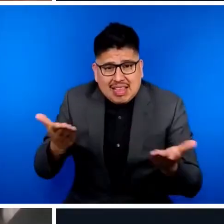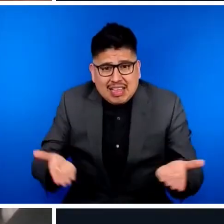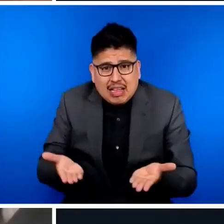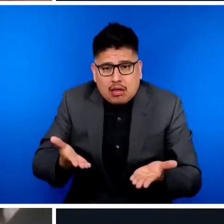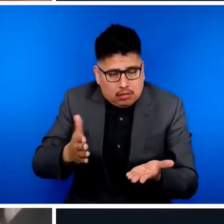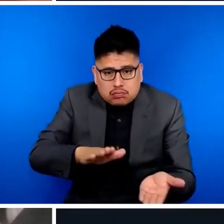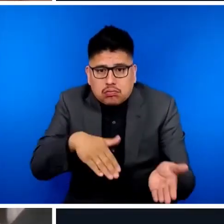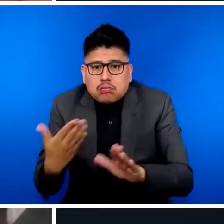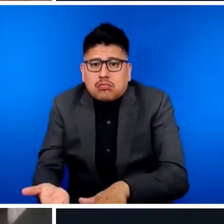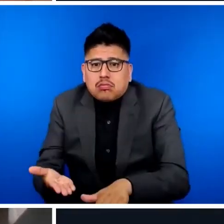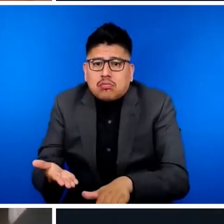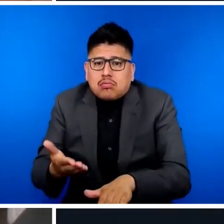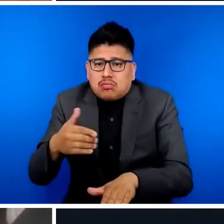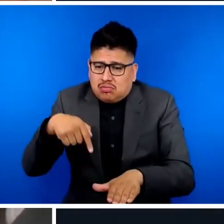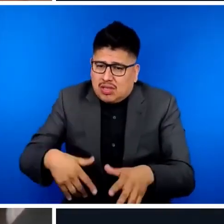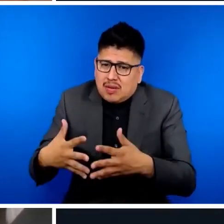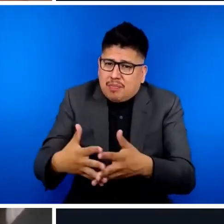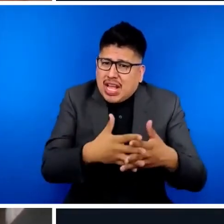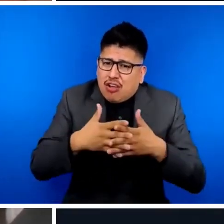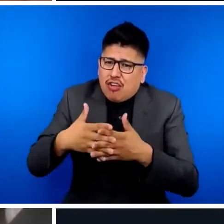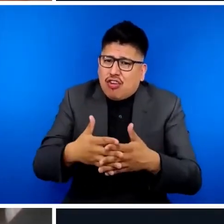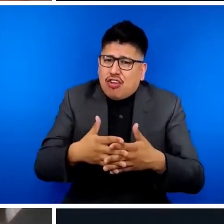America, came in through open borders.